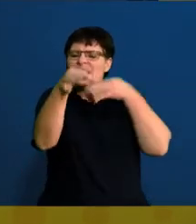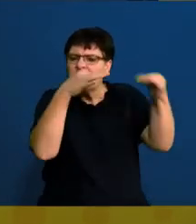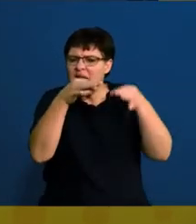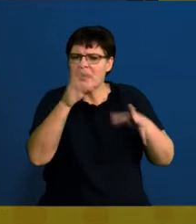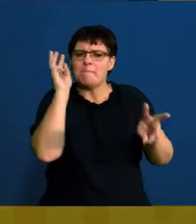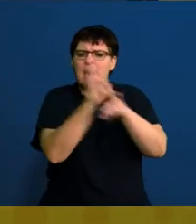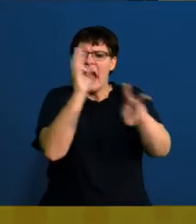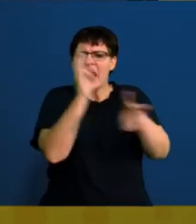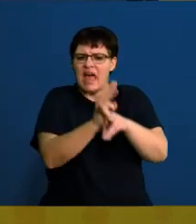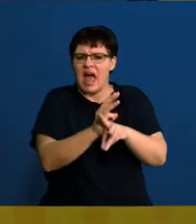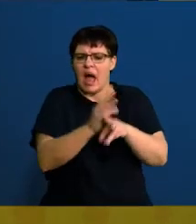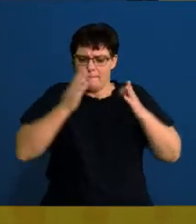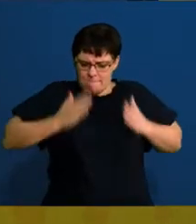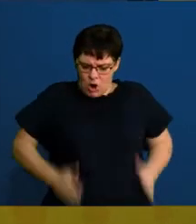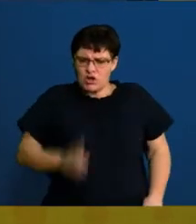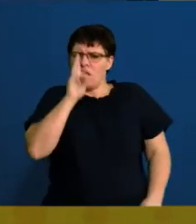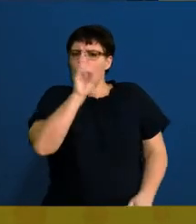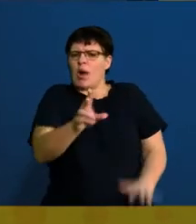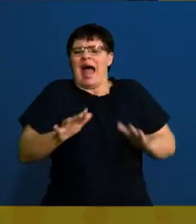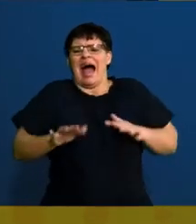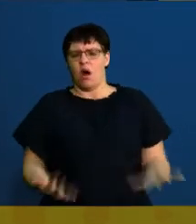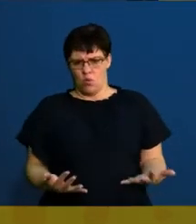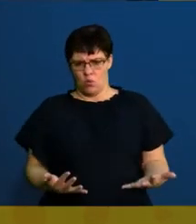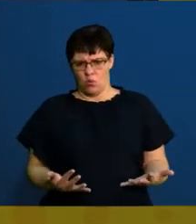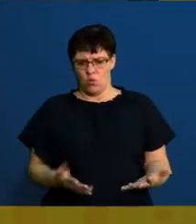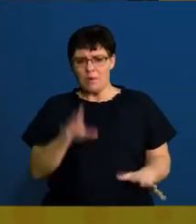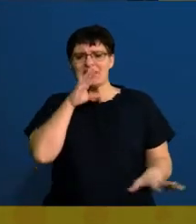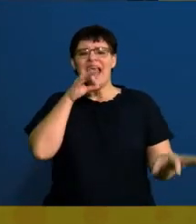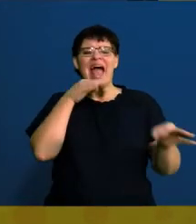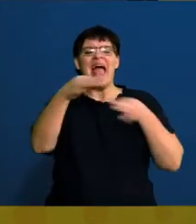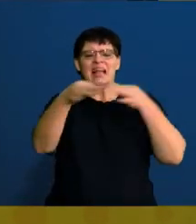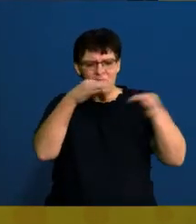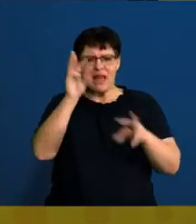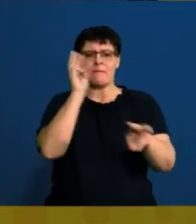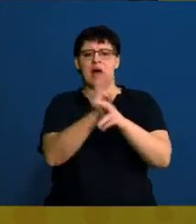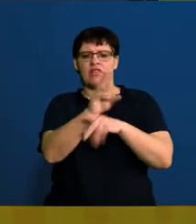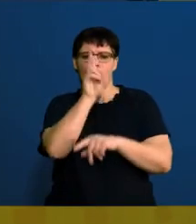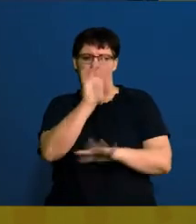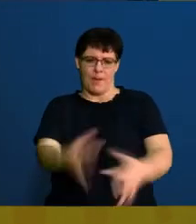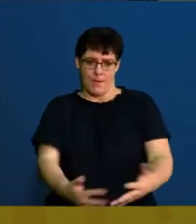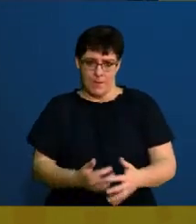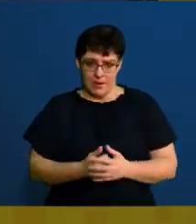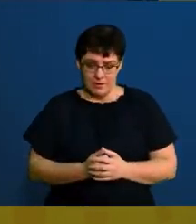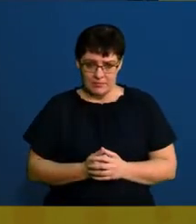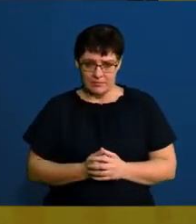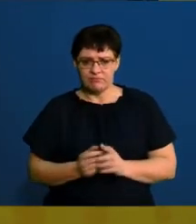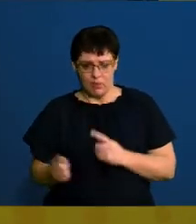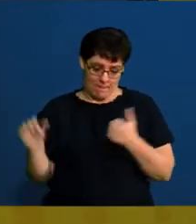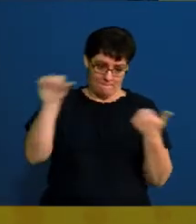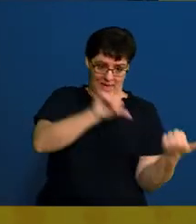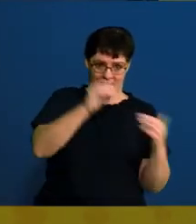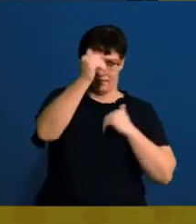go to frame 1, look at the mum, and describe how the mum appears. So let's go to frame 1.